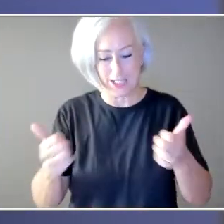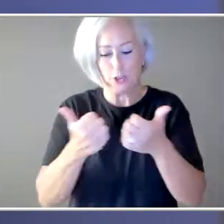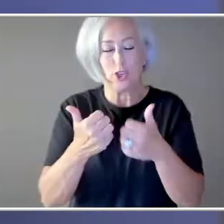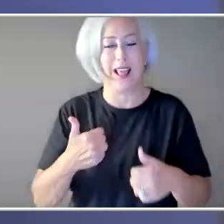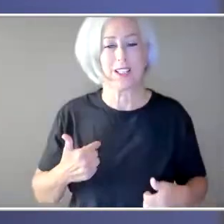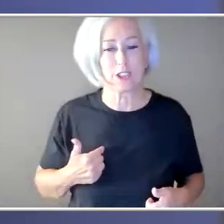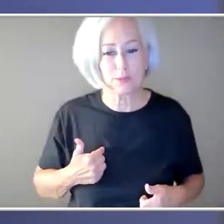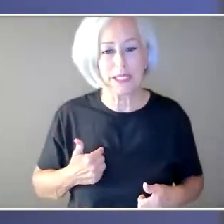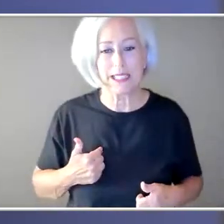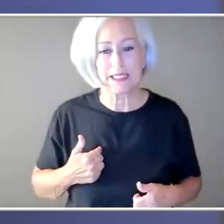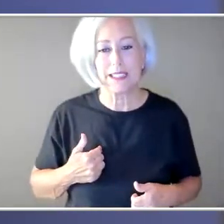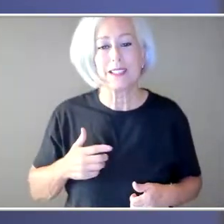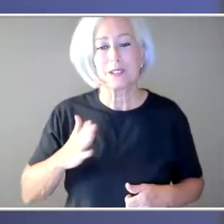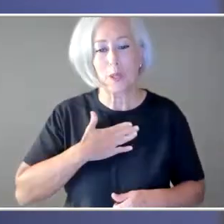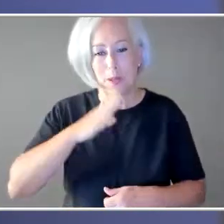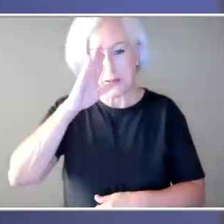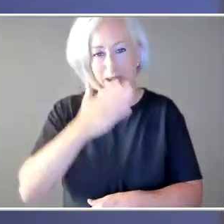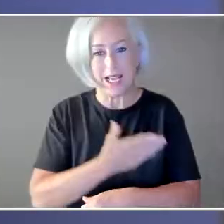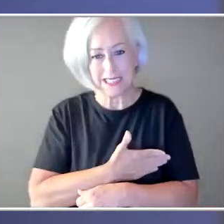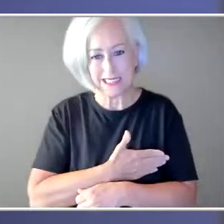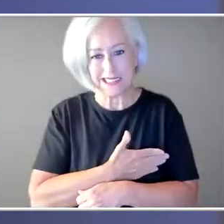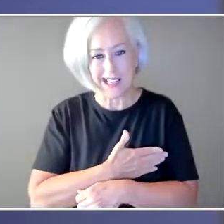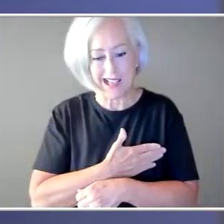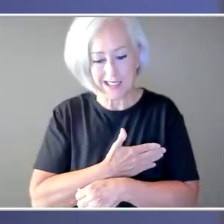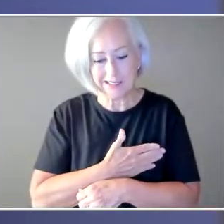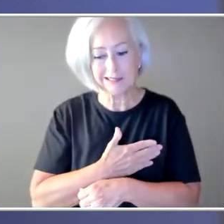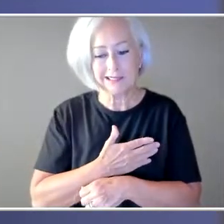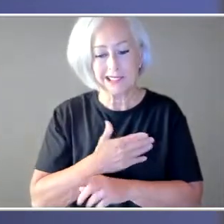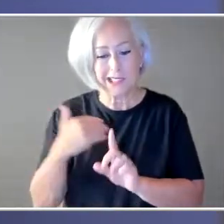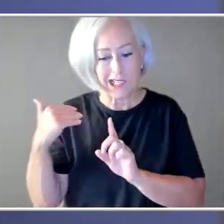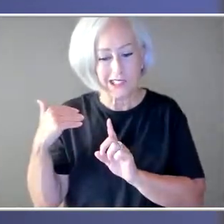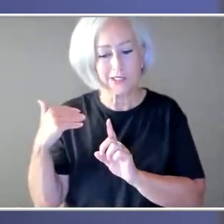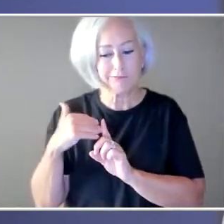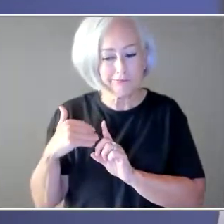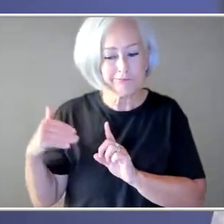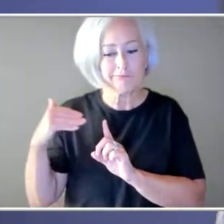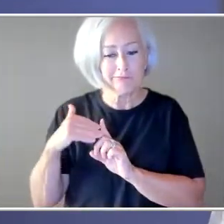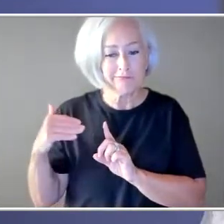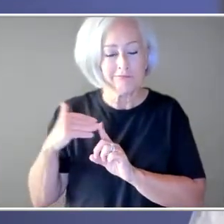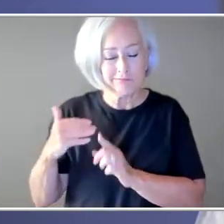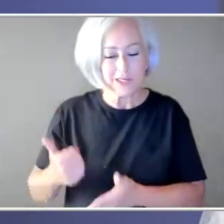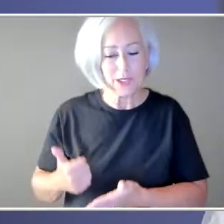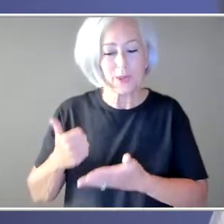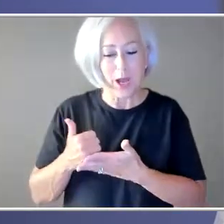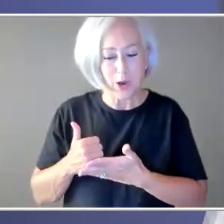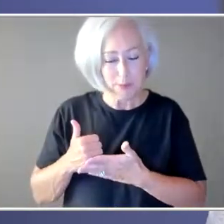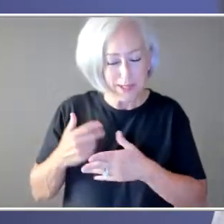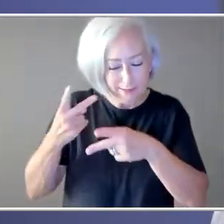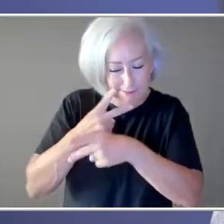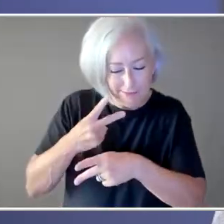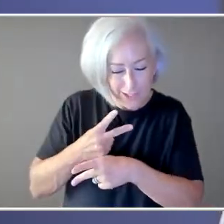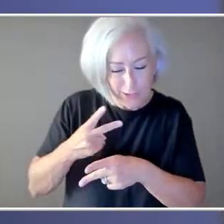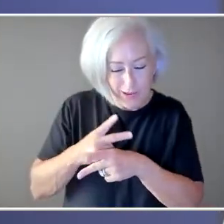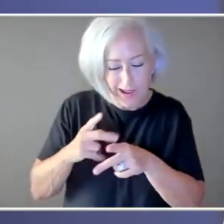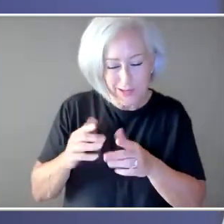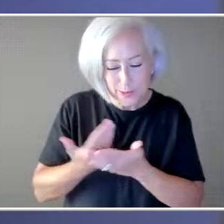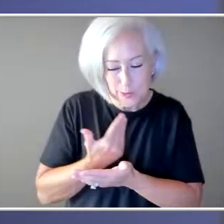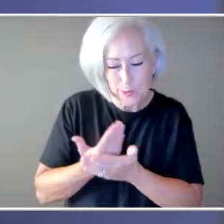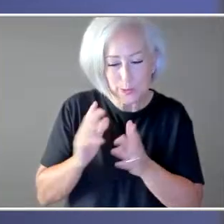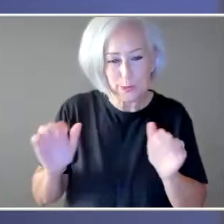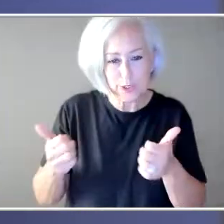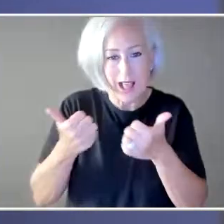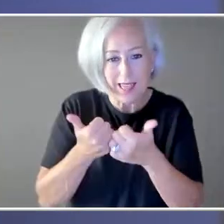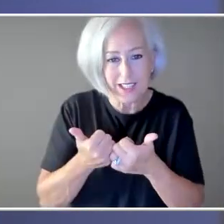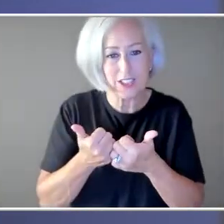he keeps pushing the edge for me and challenging me and getting me vegan cookbooks